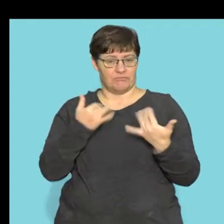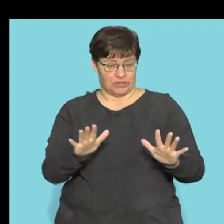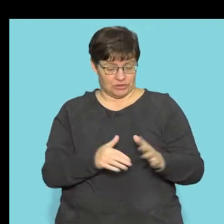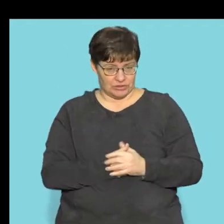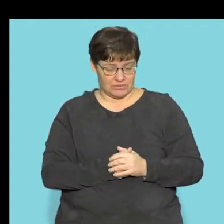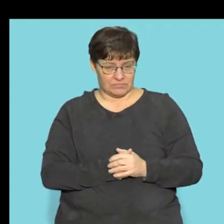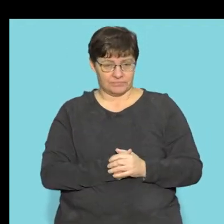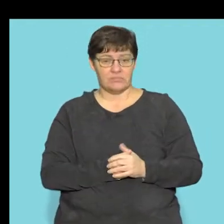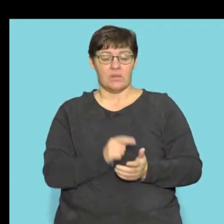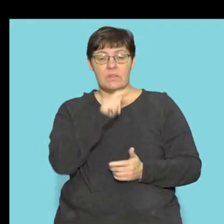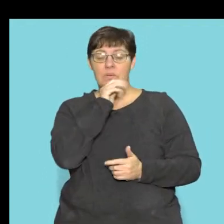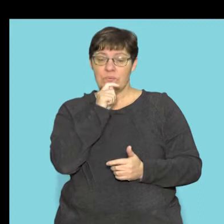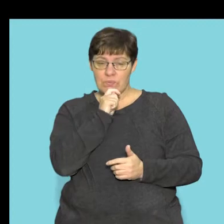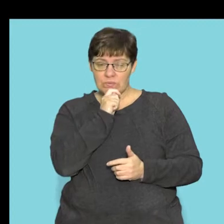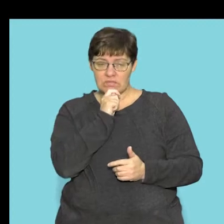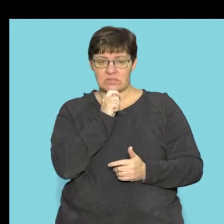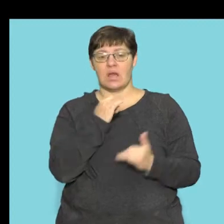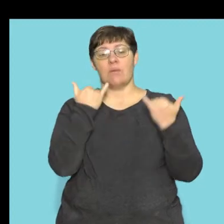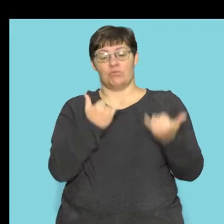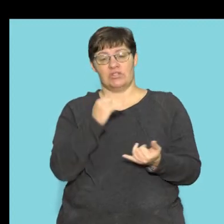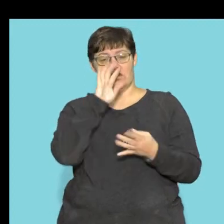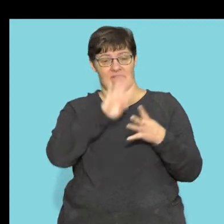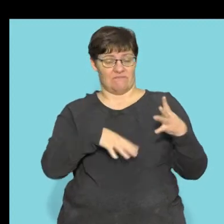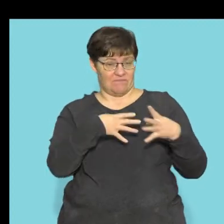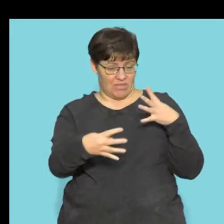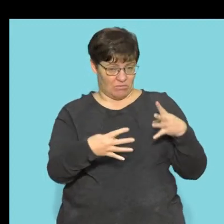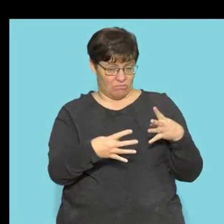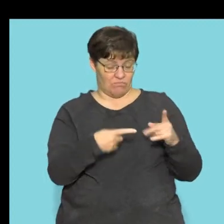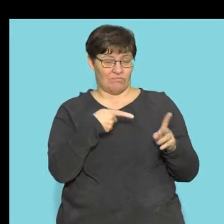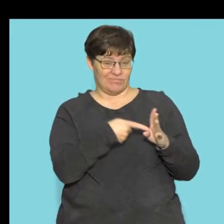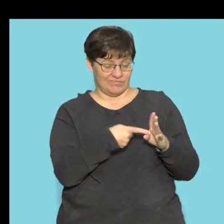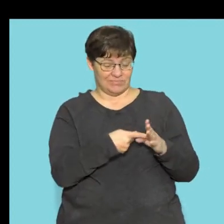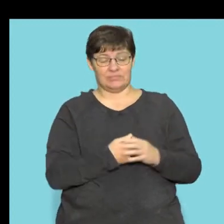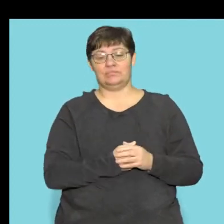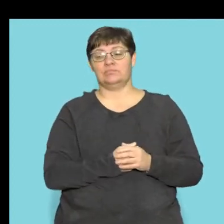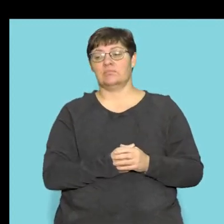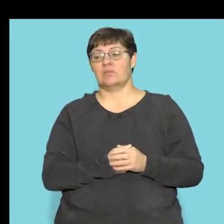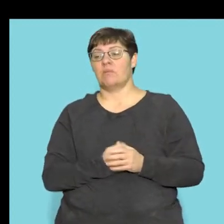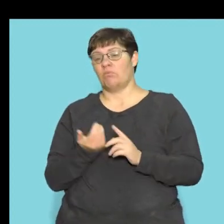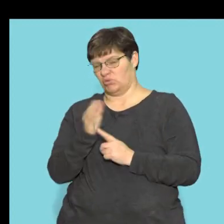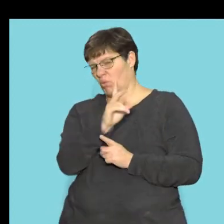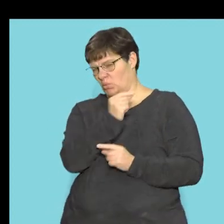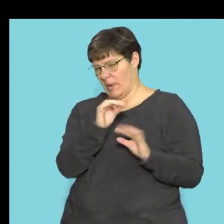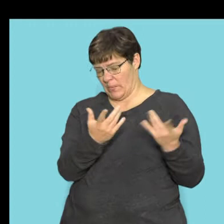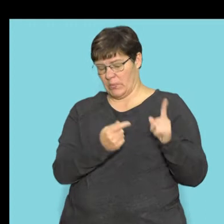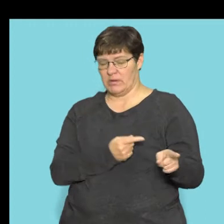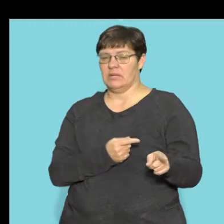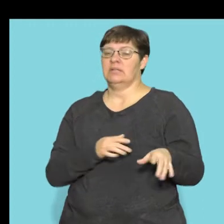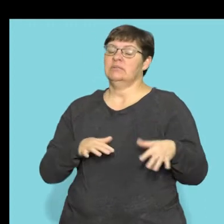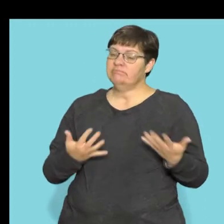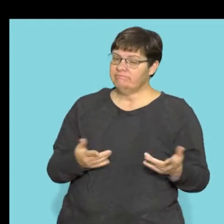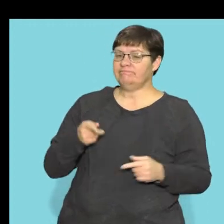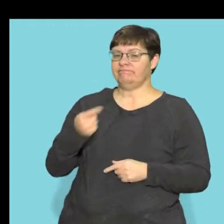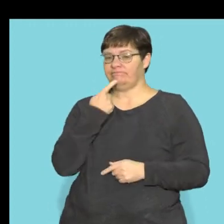one will be to use the present value formula. I'm going to show you how to really do that. And also you can